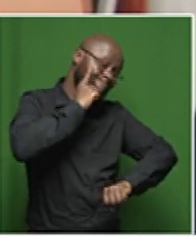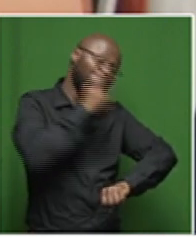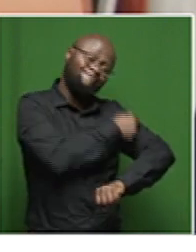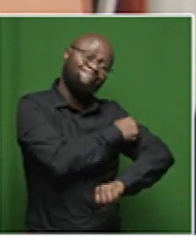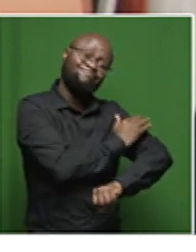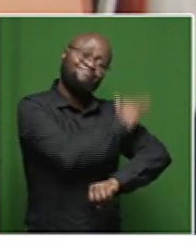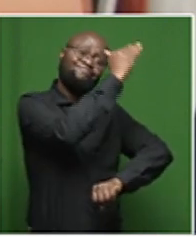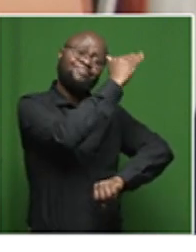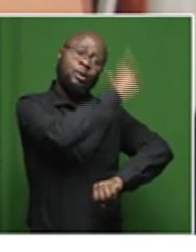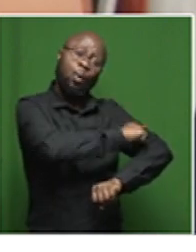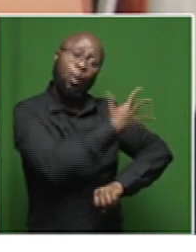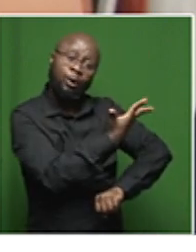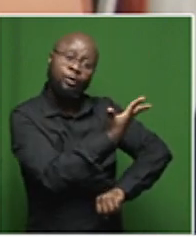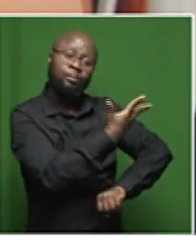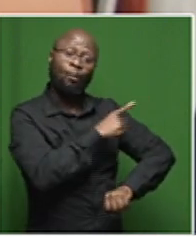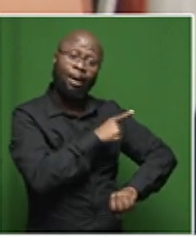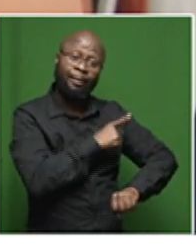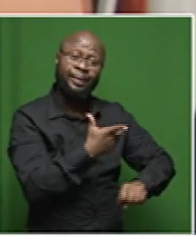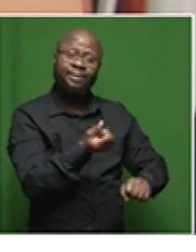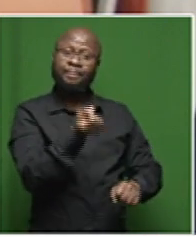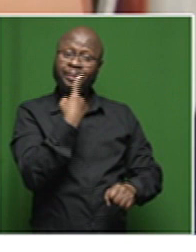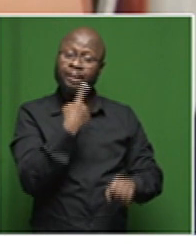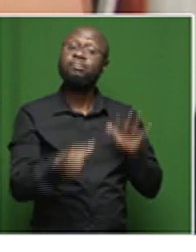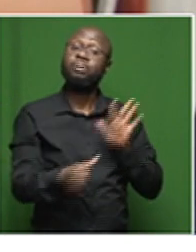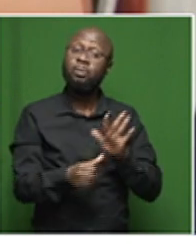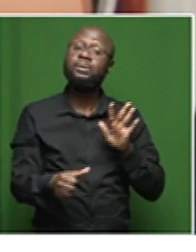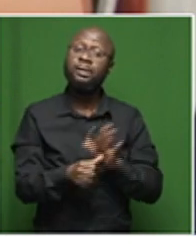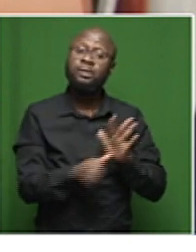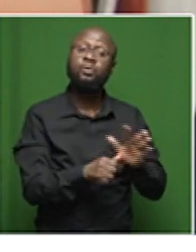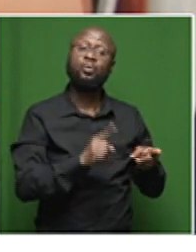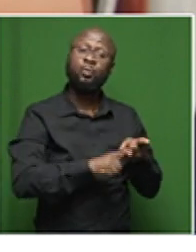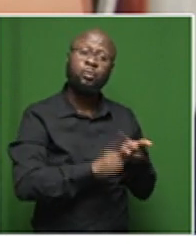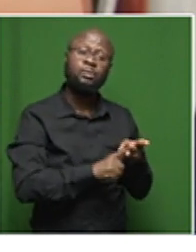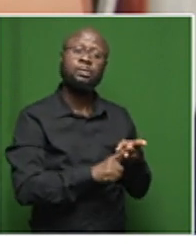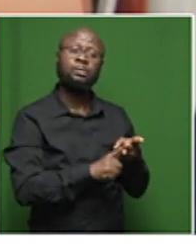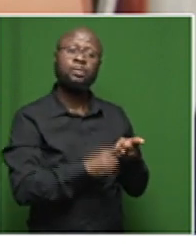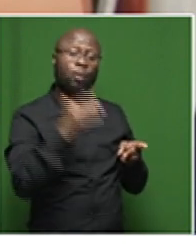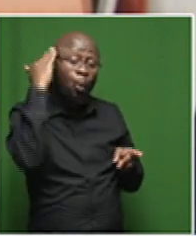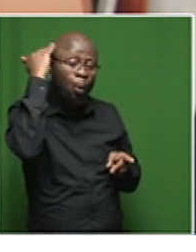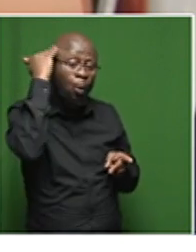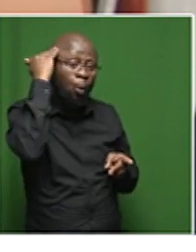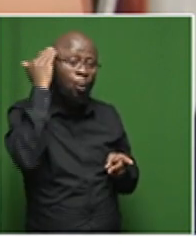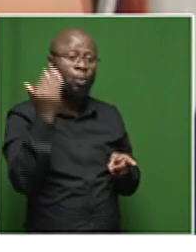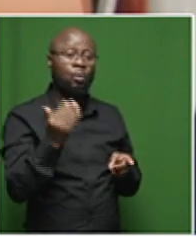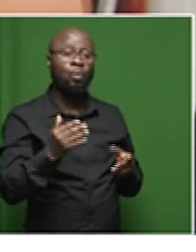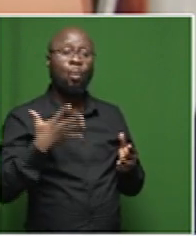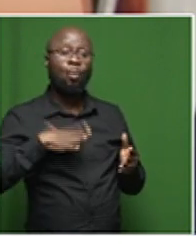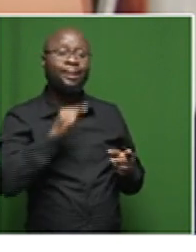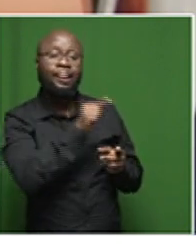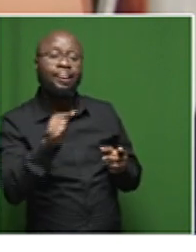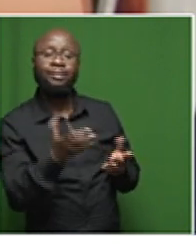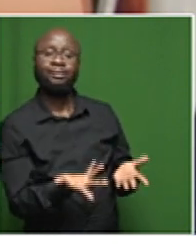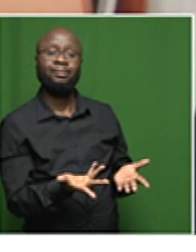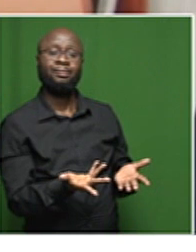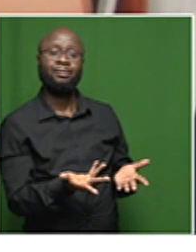one is the treatment is very crucial. Number two is that we need to know that we don't want people to get to that point. So